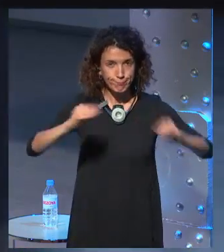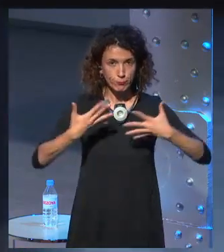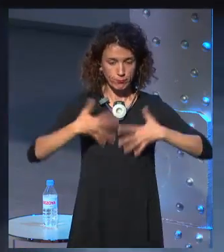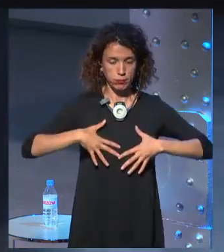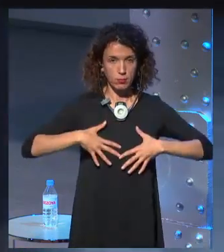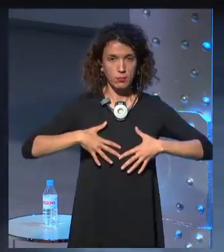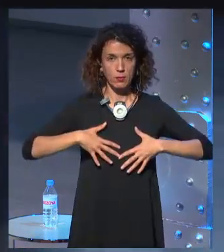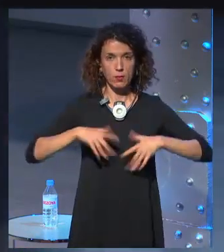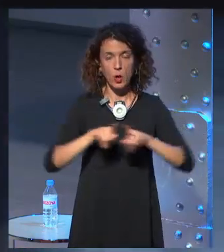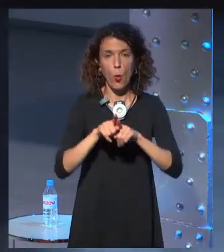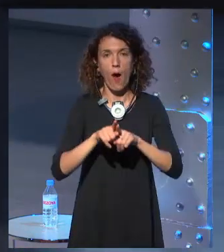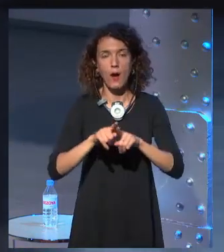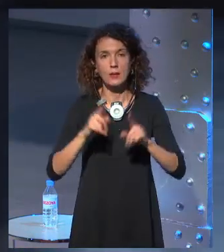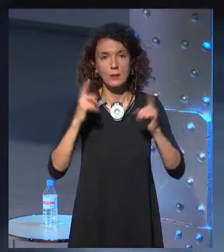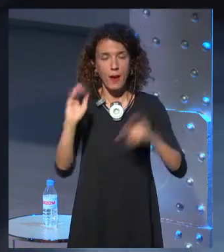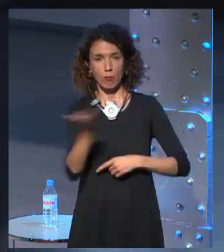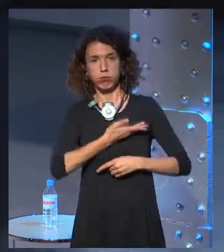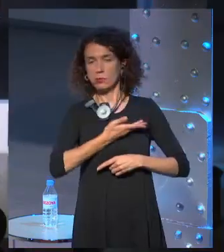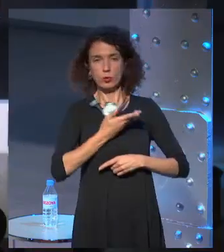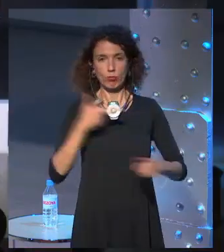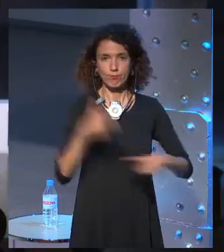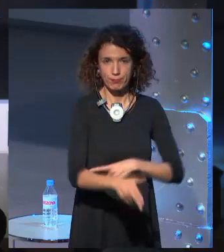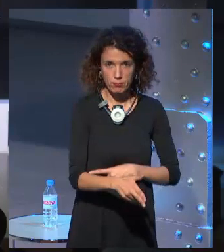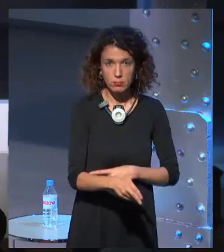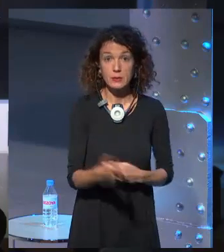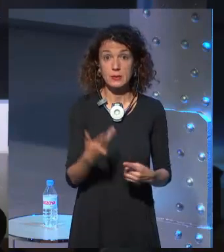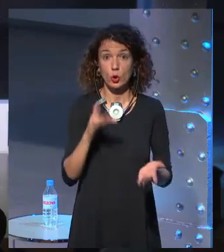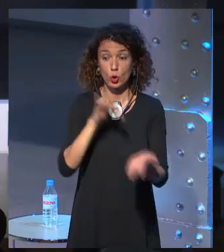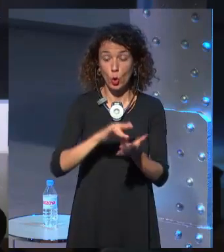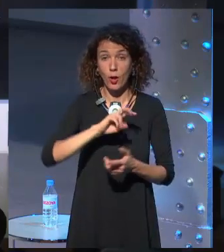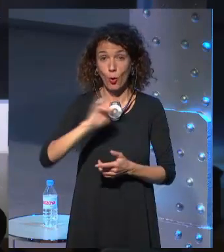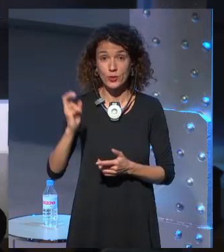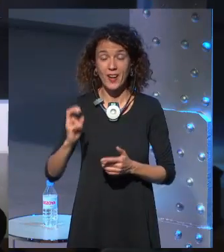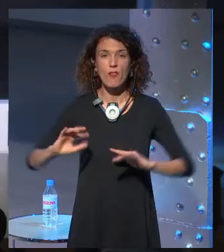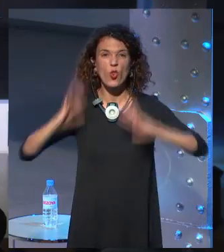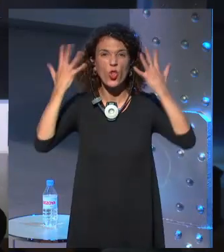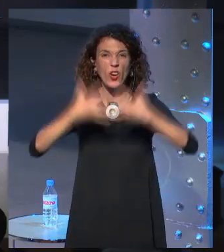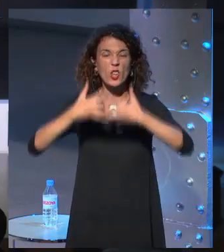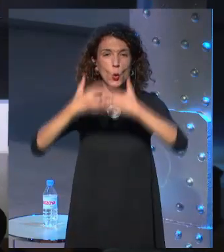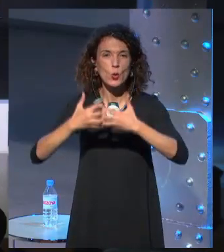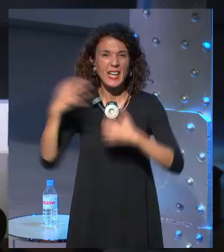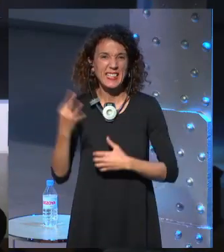in terms of what this next industrial revolution is going to bring.